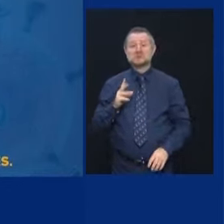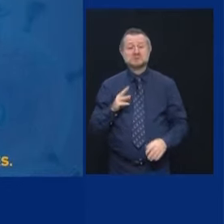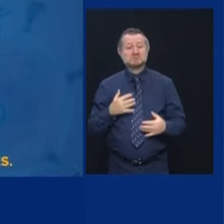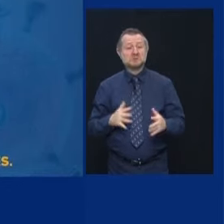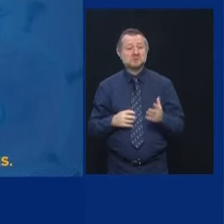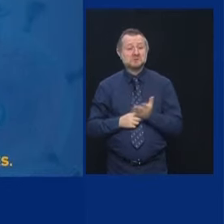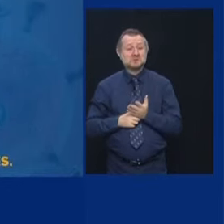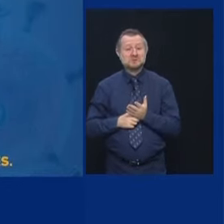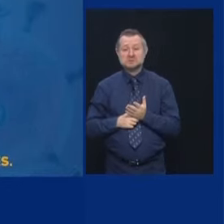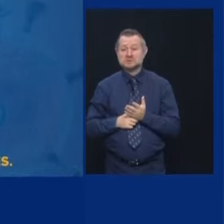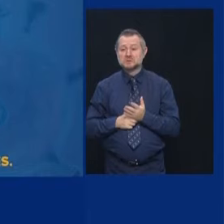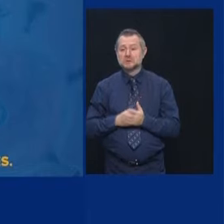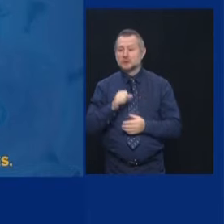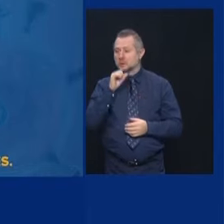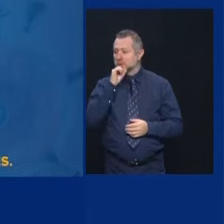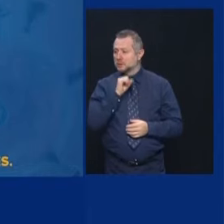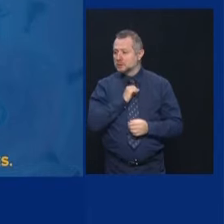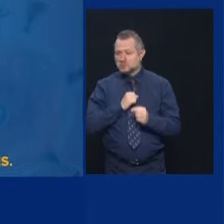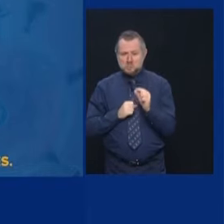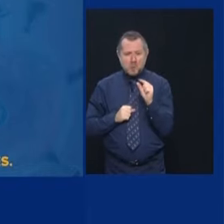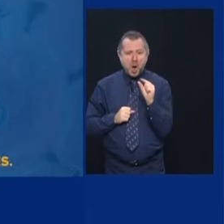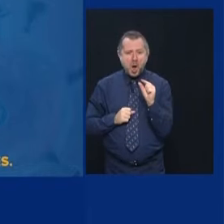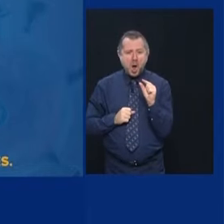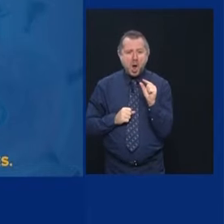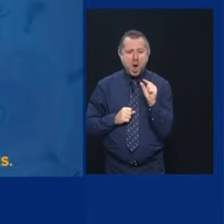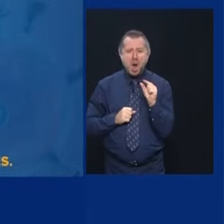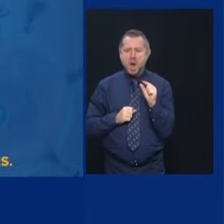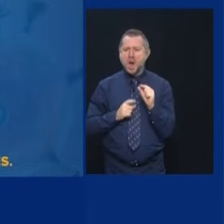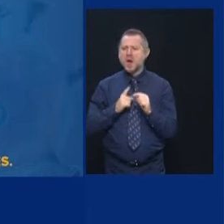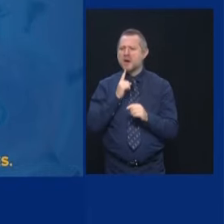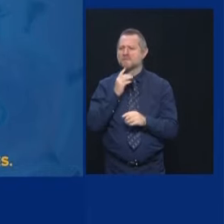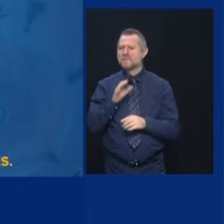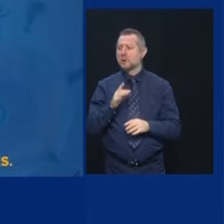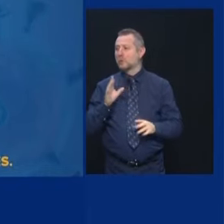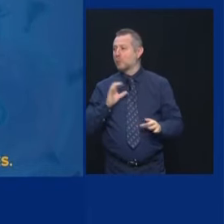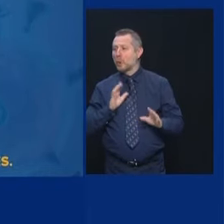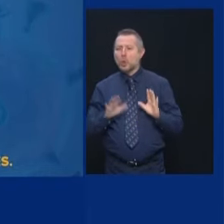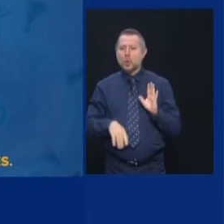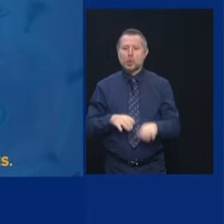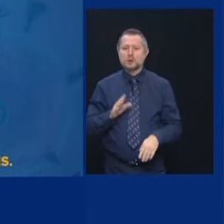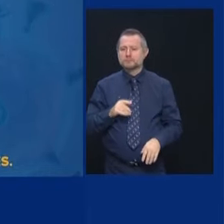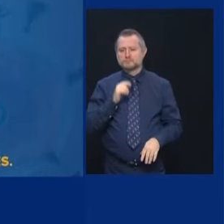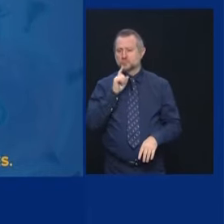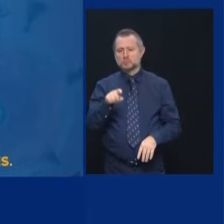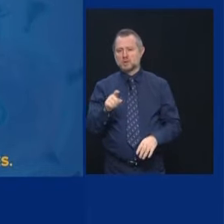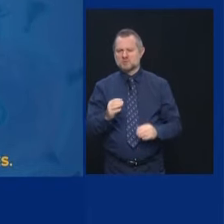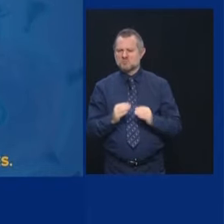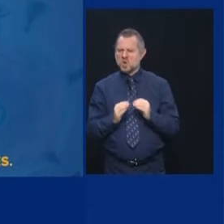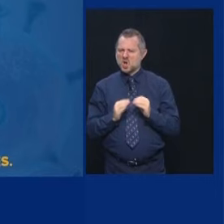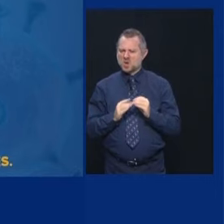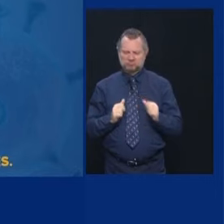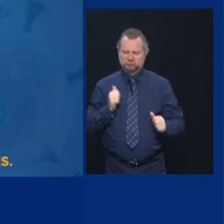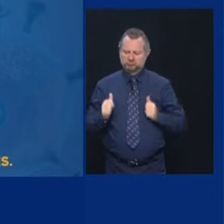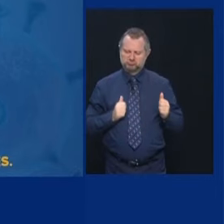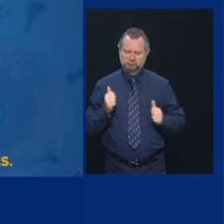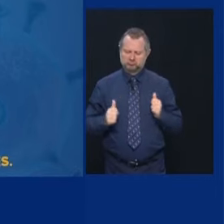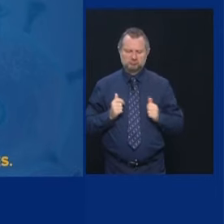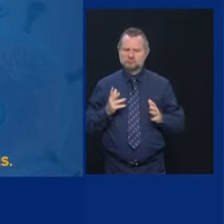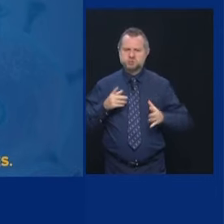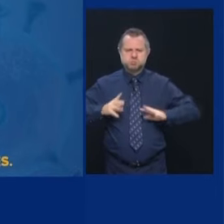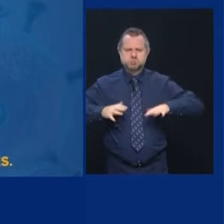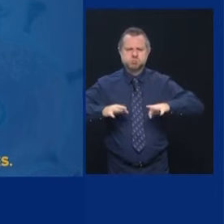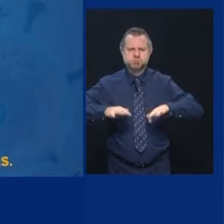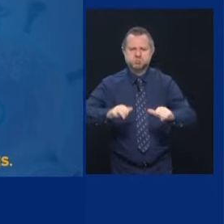actions? That's not enforcement. We have to be more aggressive. I understand